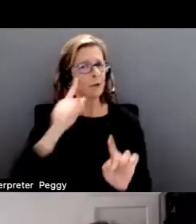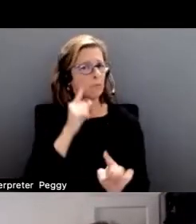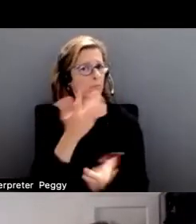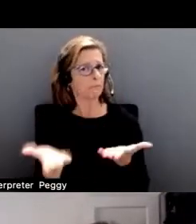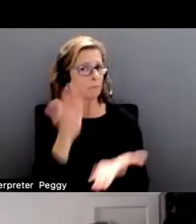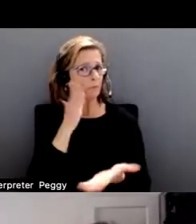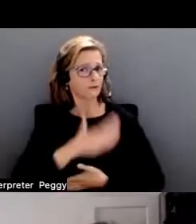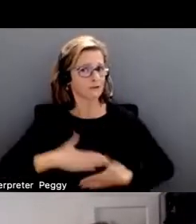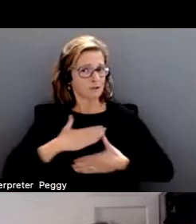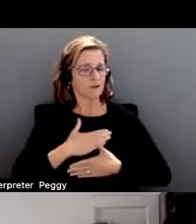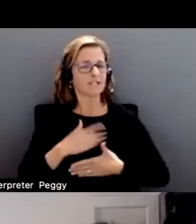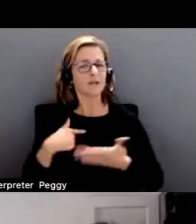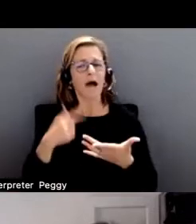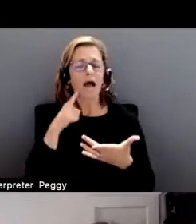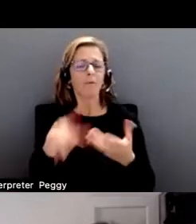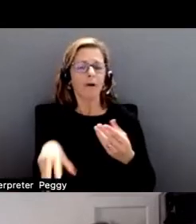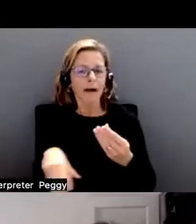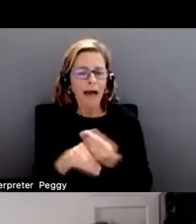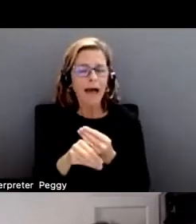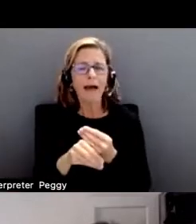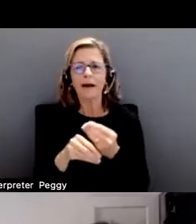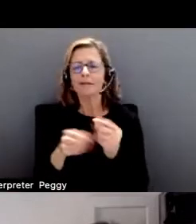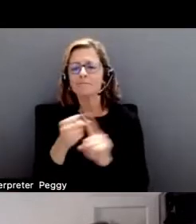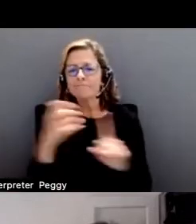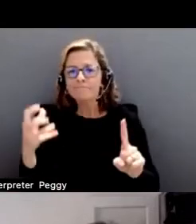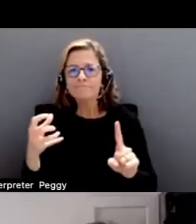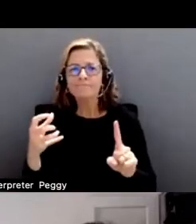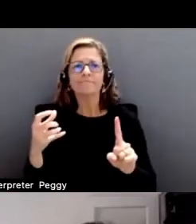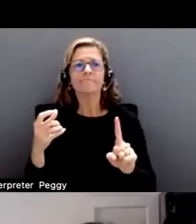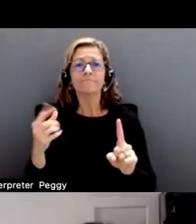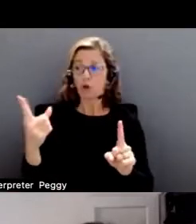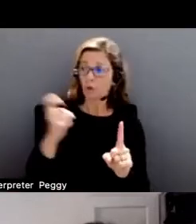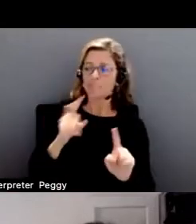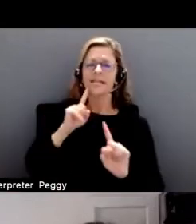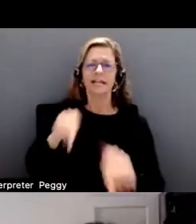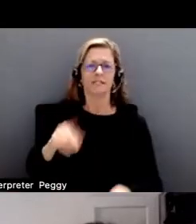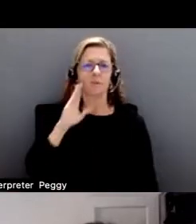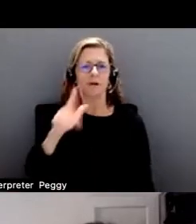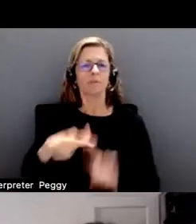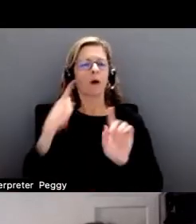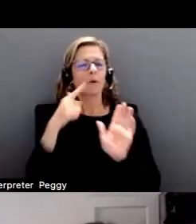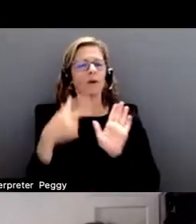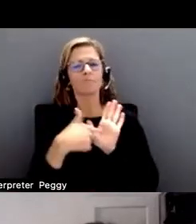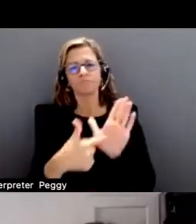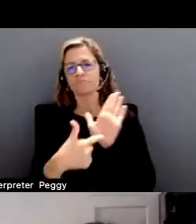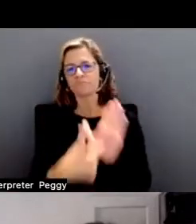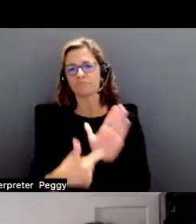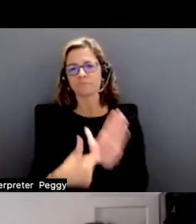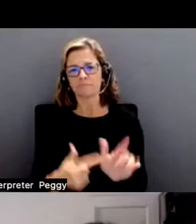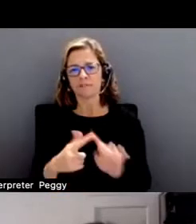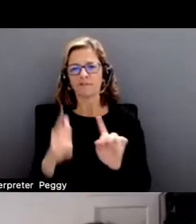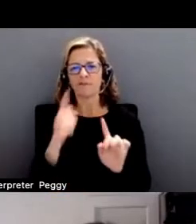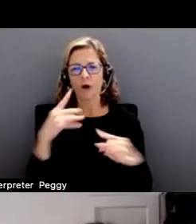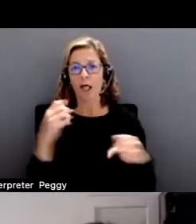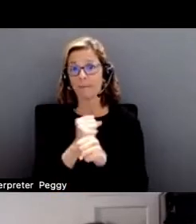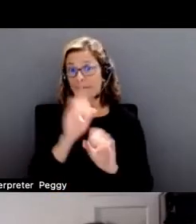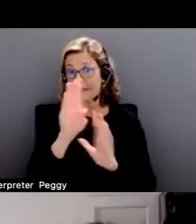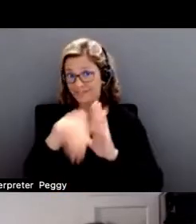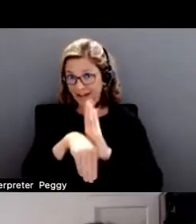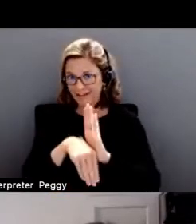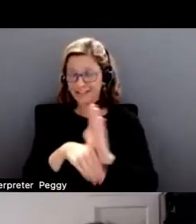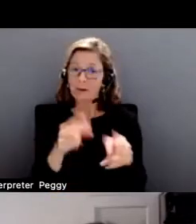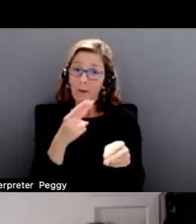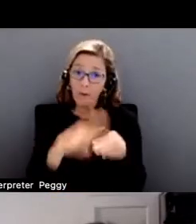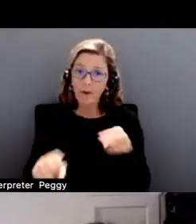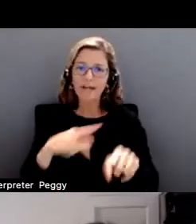of the things or questions you may have about some of the tools, demonstrating them to you, but within half an hour. So it's going to be quick.